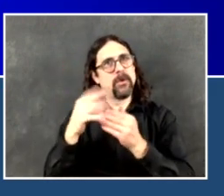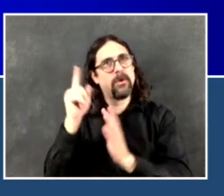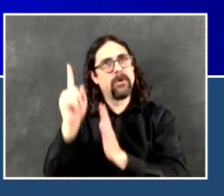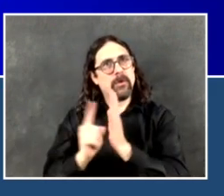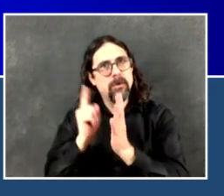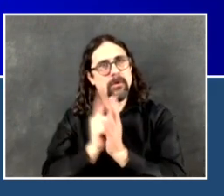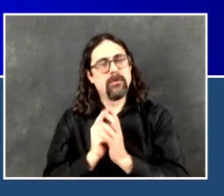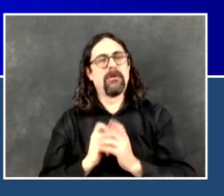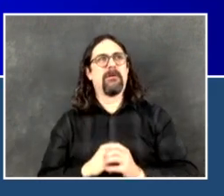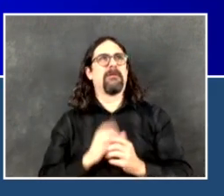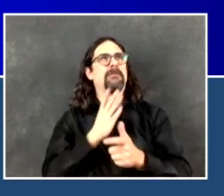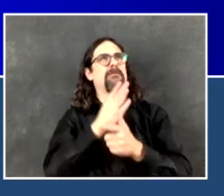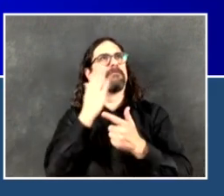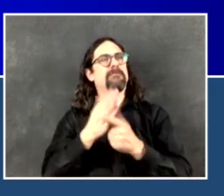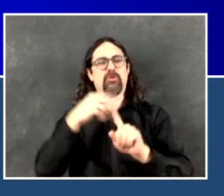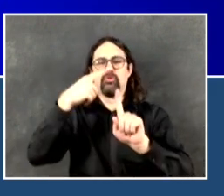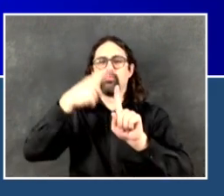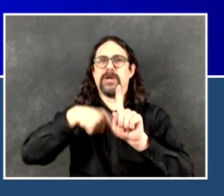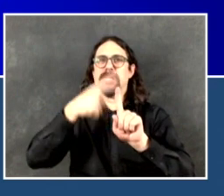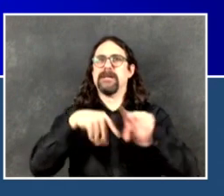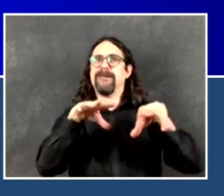to do even more now.